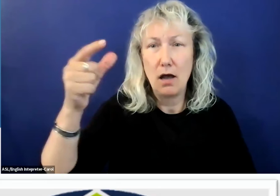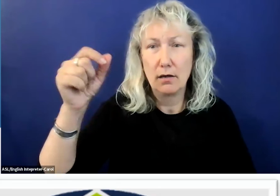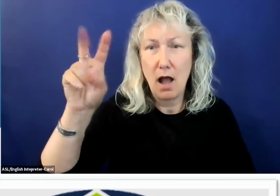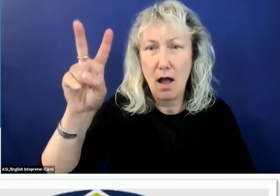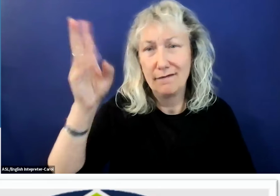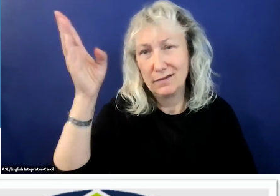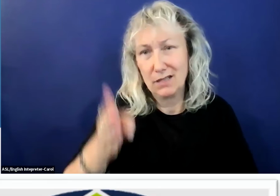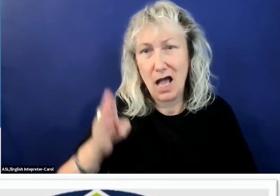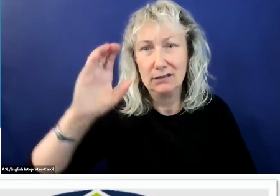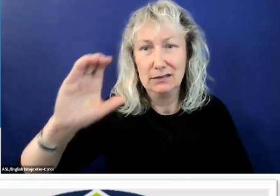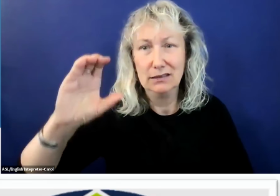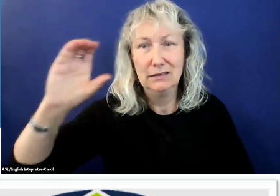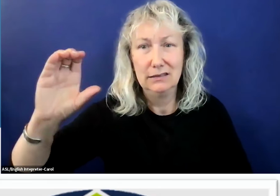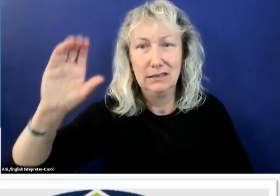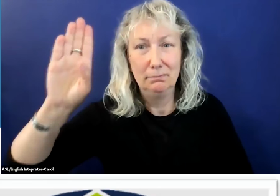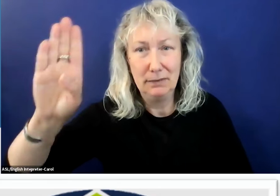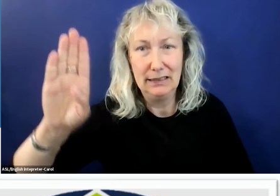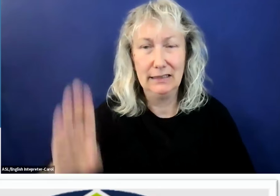oregon.gov/CCB.